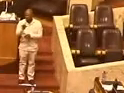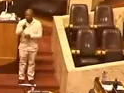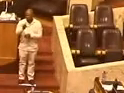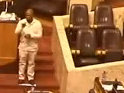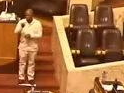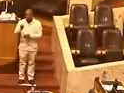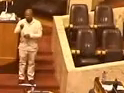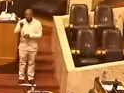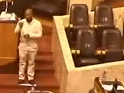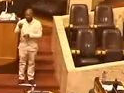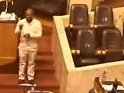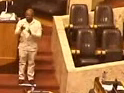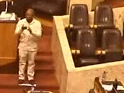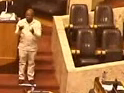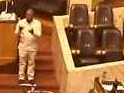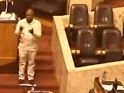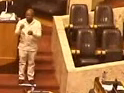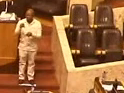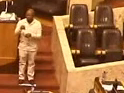DZ546 from